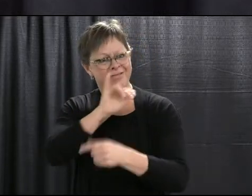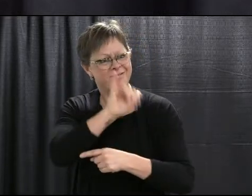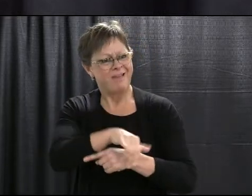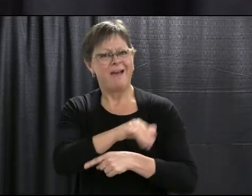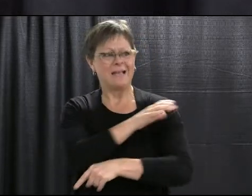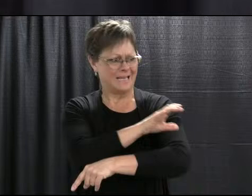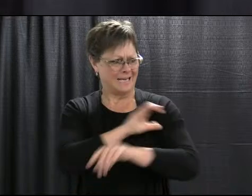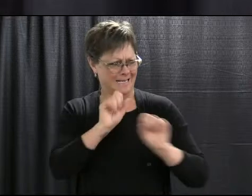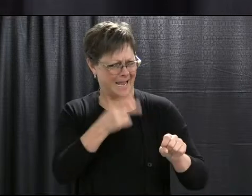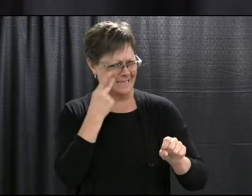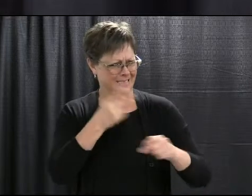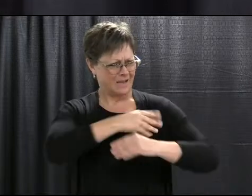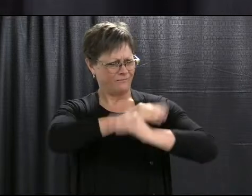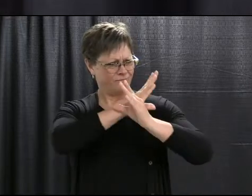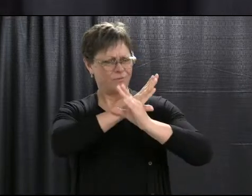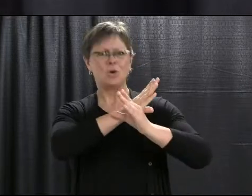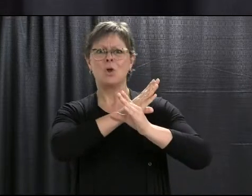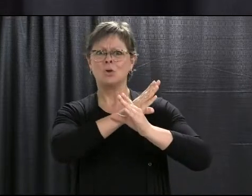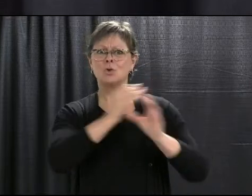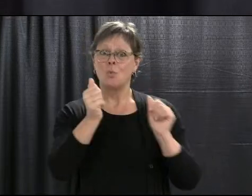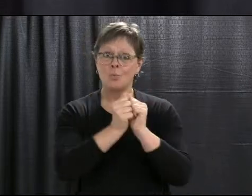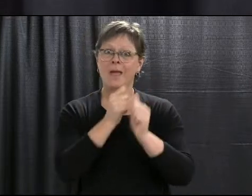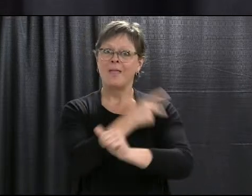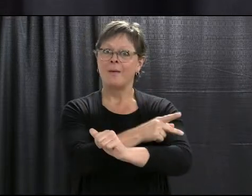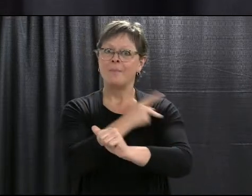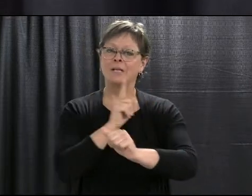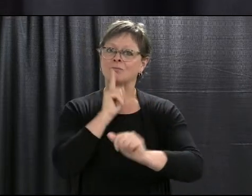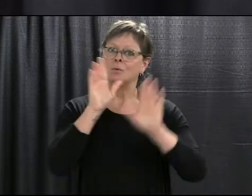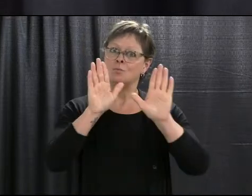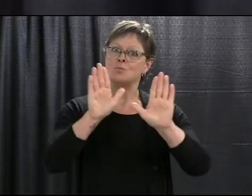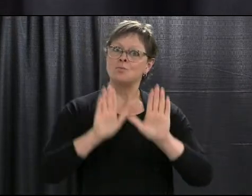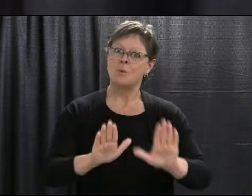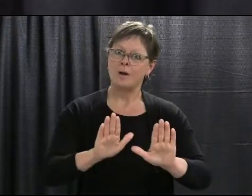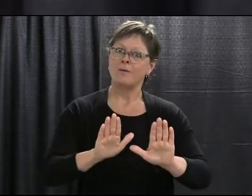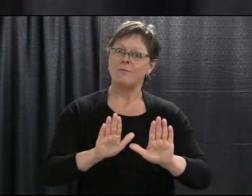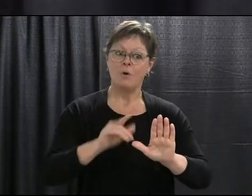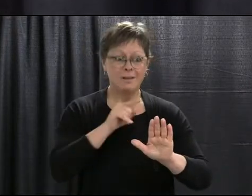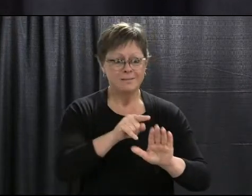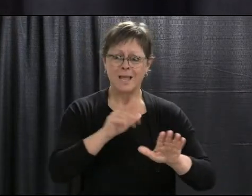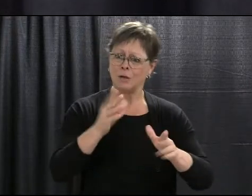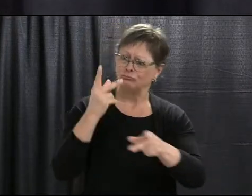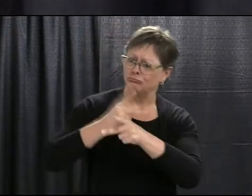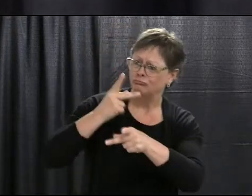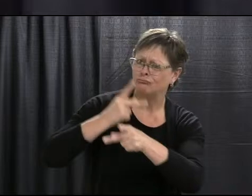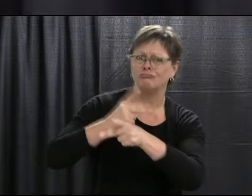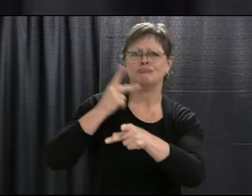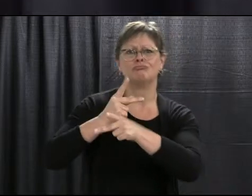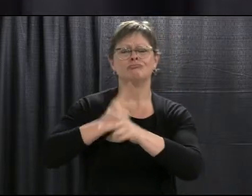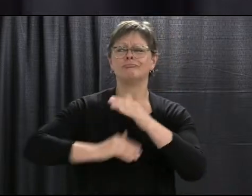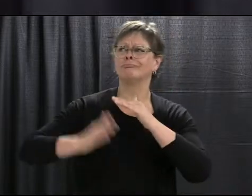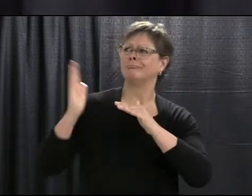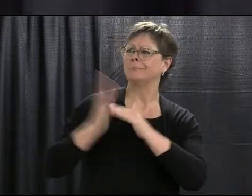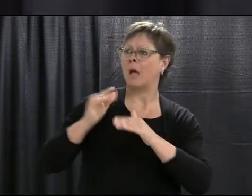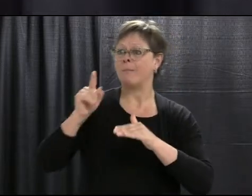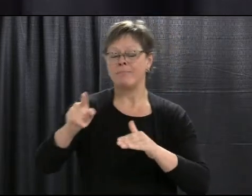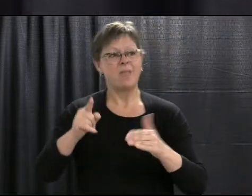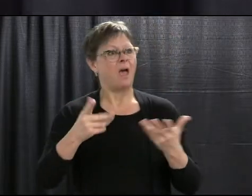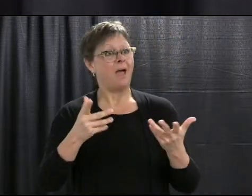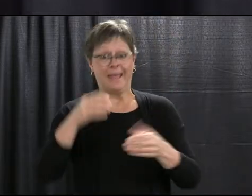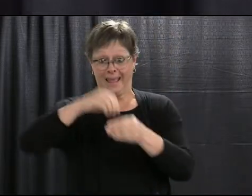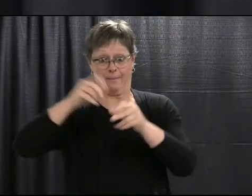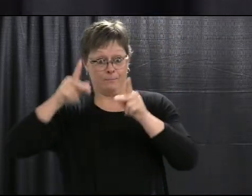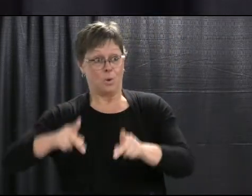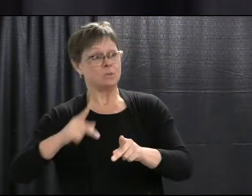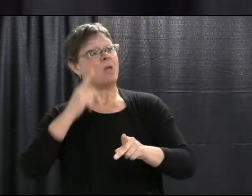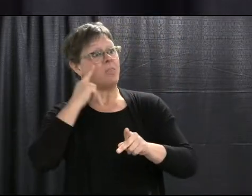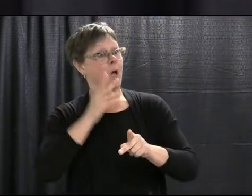strong virtual connectivity with patients can be. It's actually delivering care that is over and above what those patients could get in